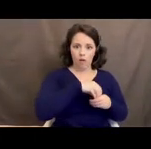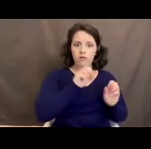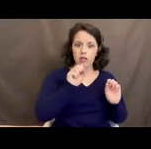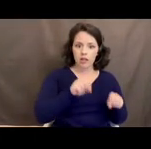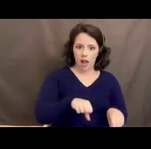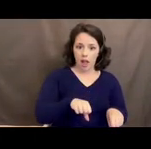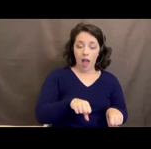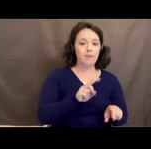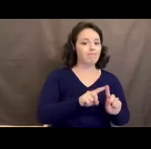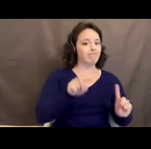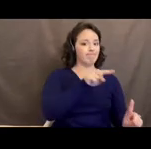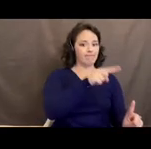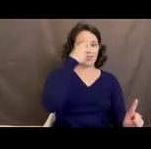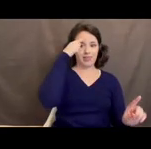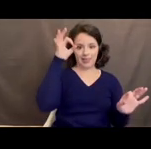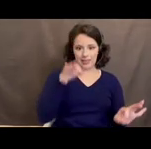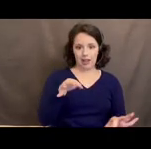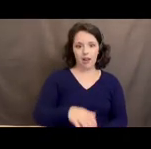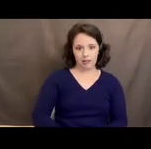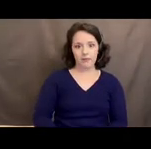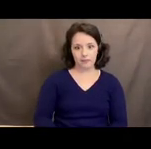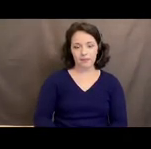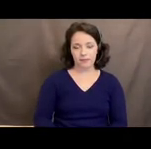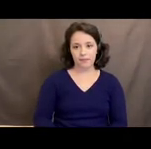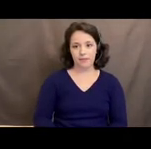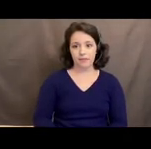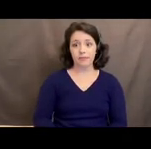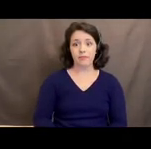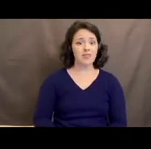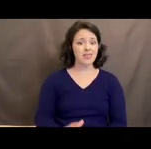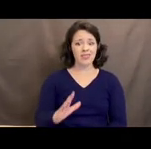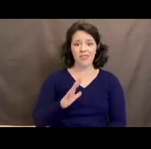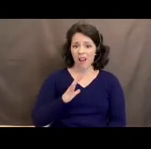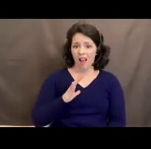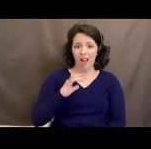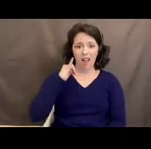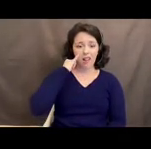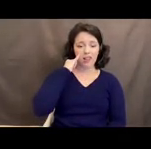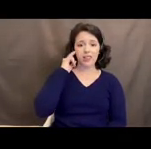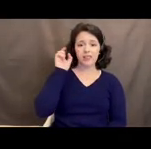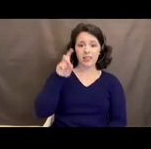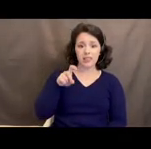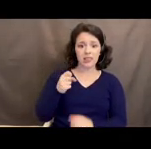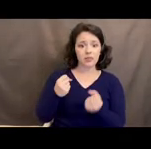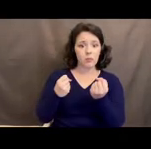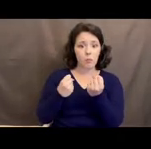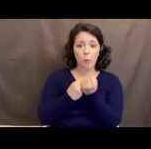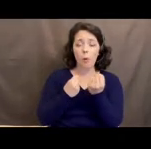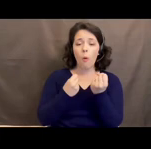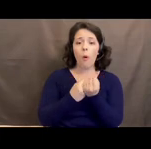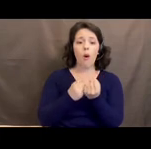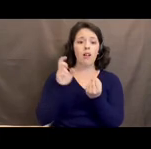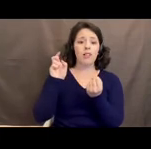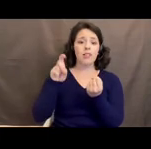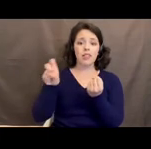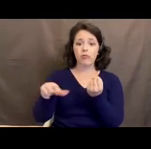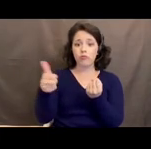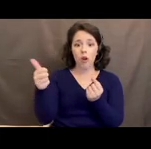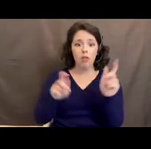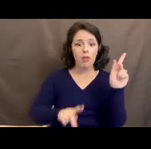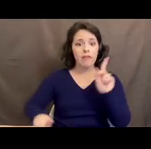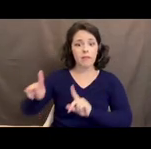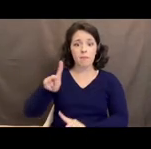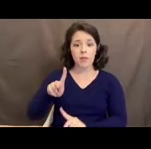as self-determination. We all rely on others and ask people their opinions to help guide our